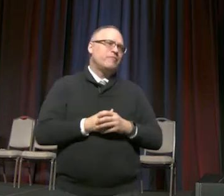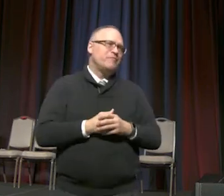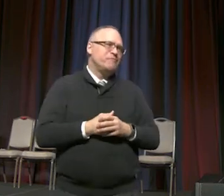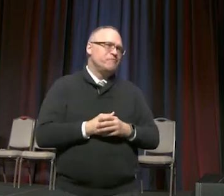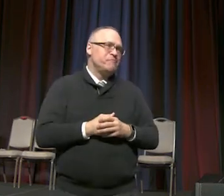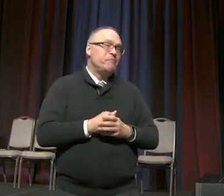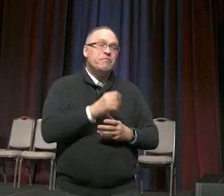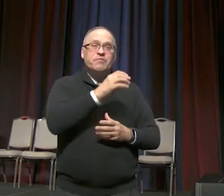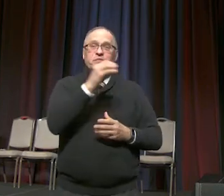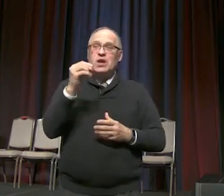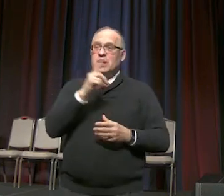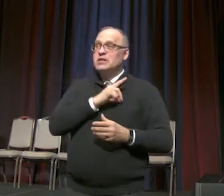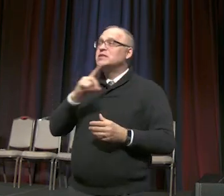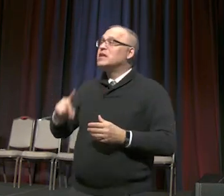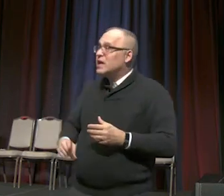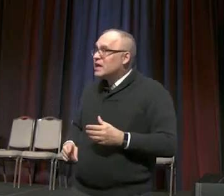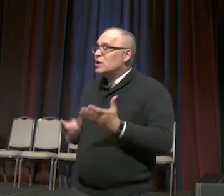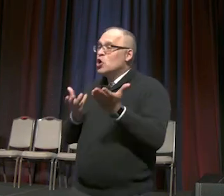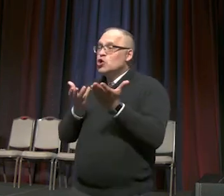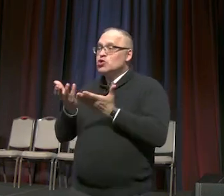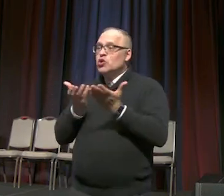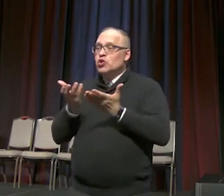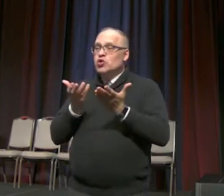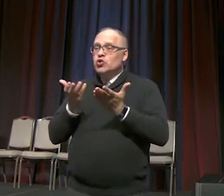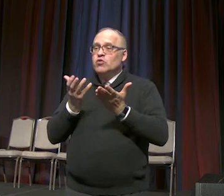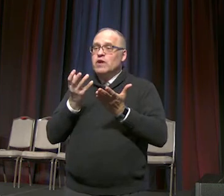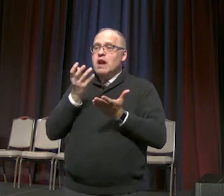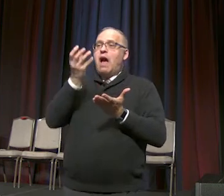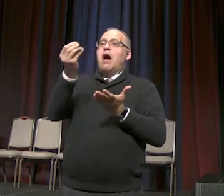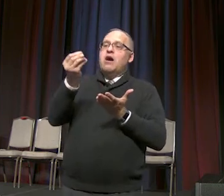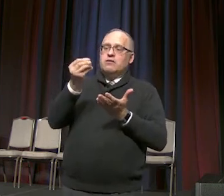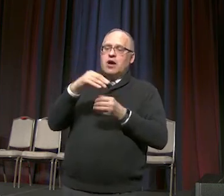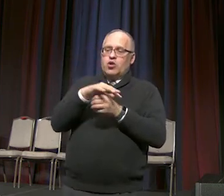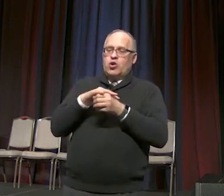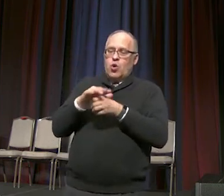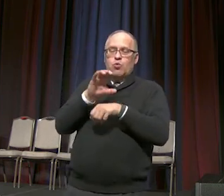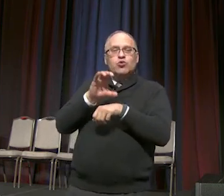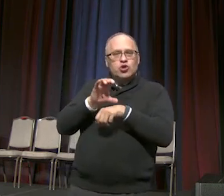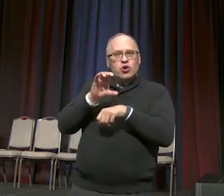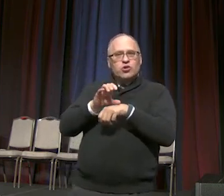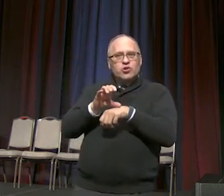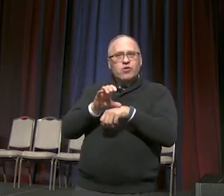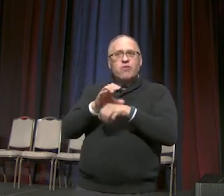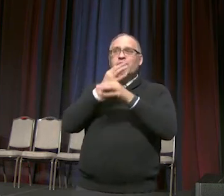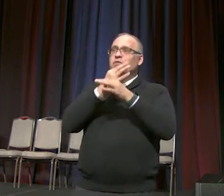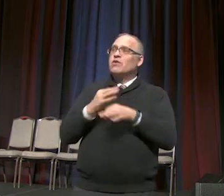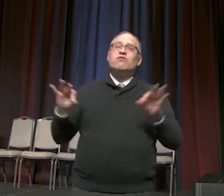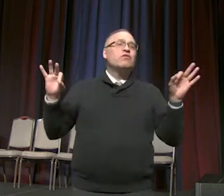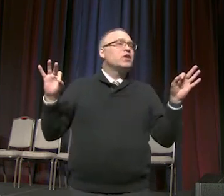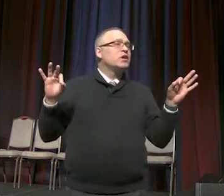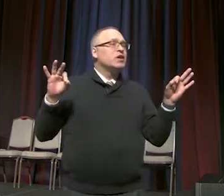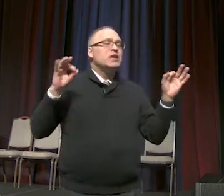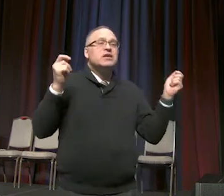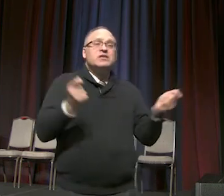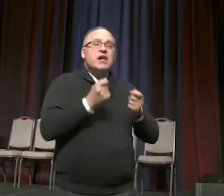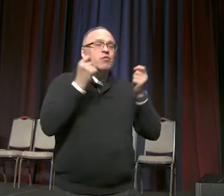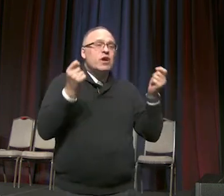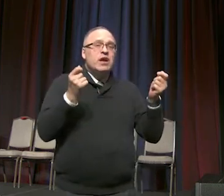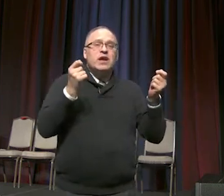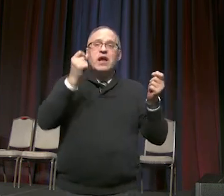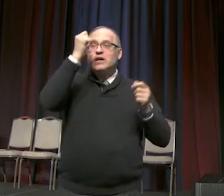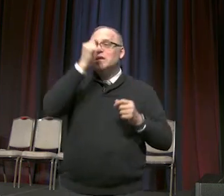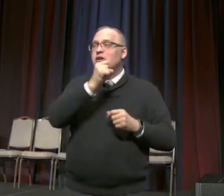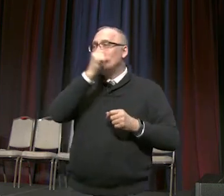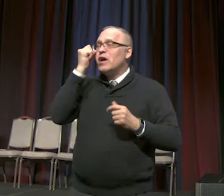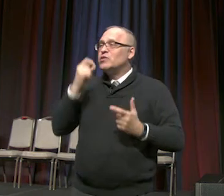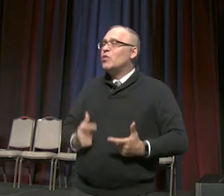and deacons serving outside the local church, freely celebrating a sacramental life